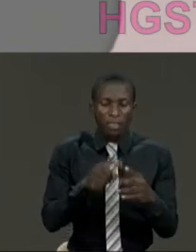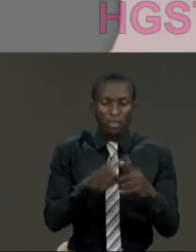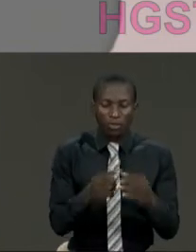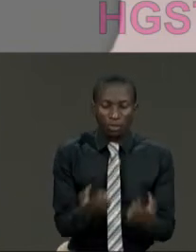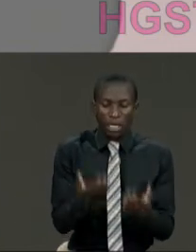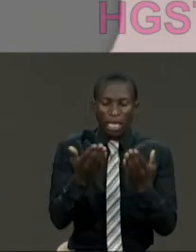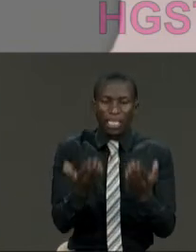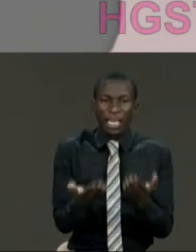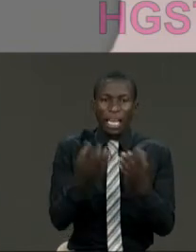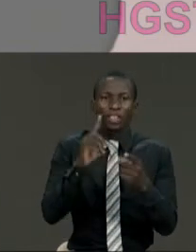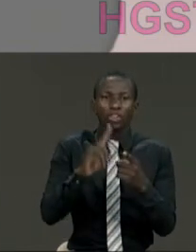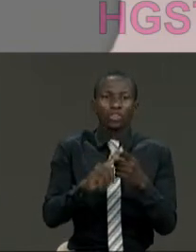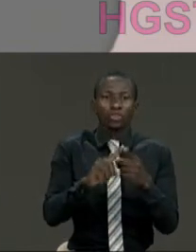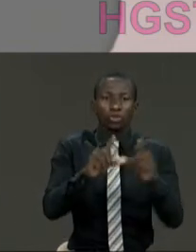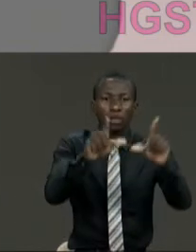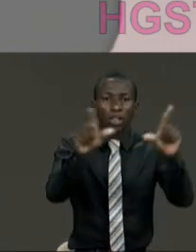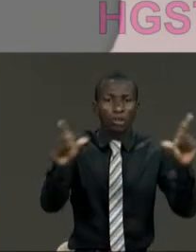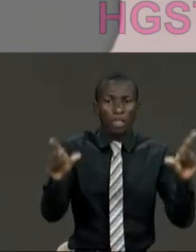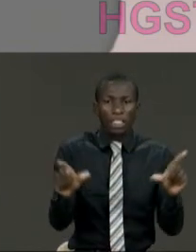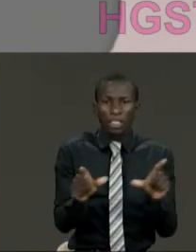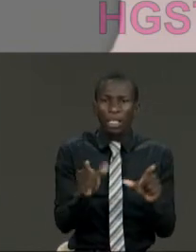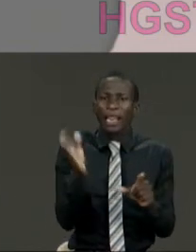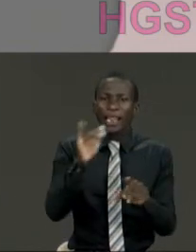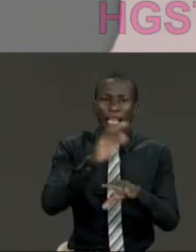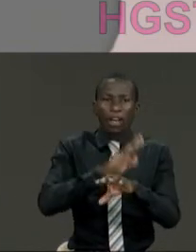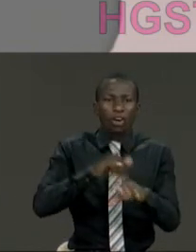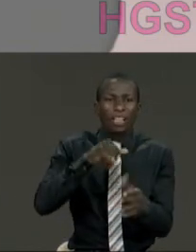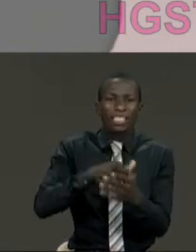a location they call Beautiful Gate.